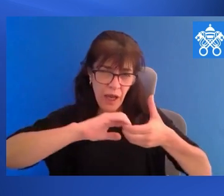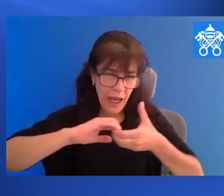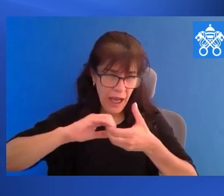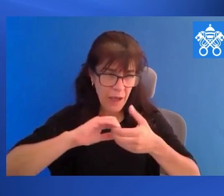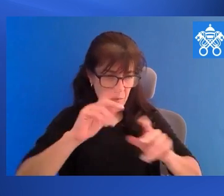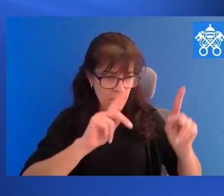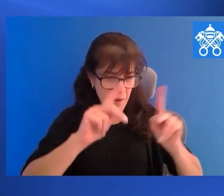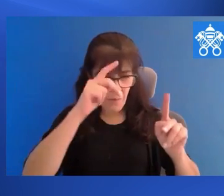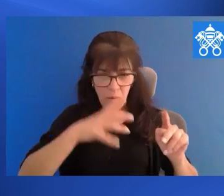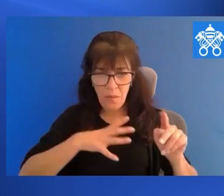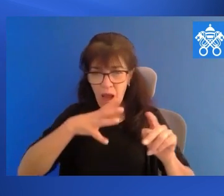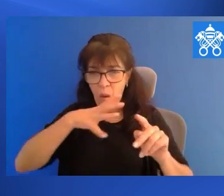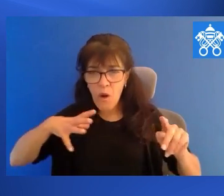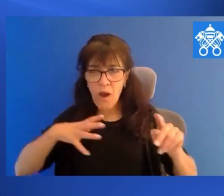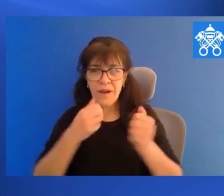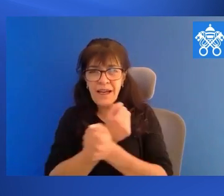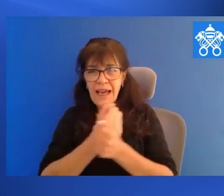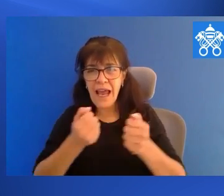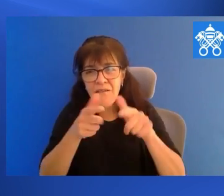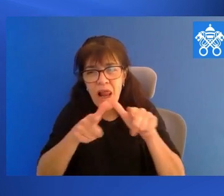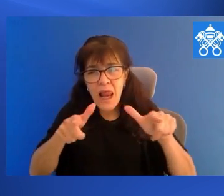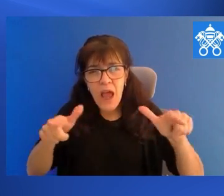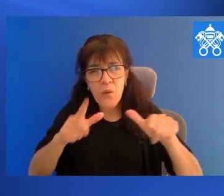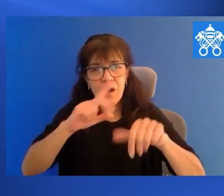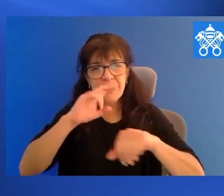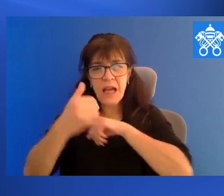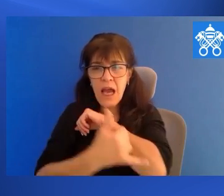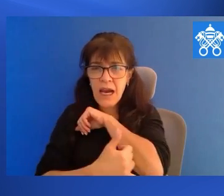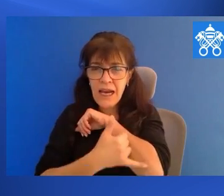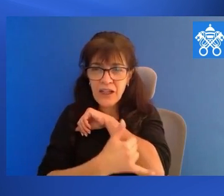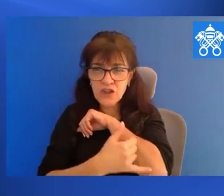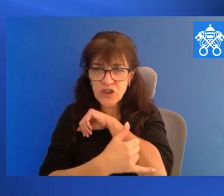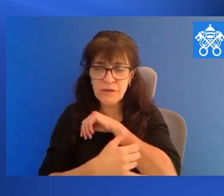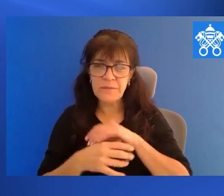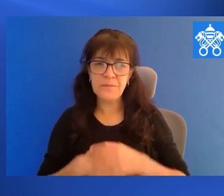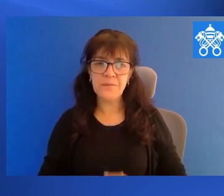men and women of every tongue and nation.